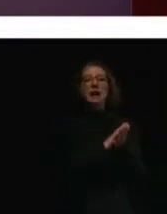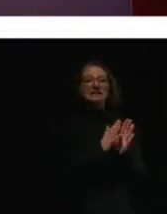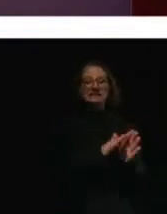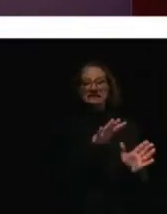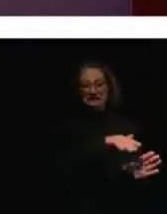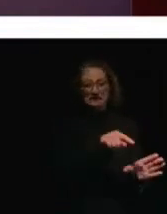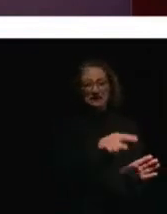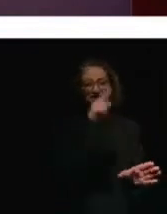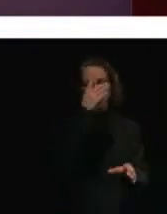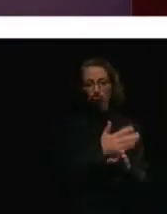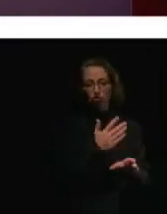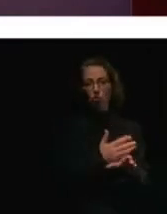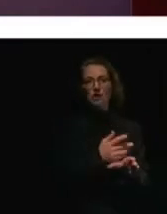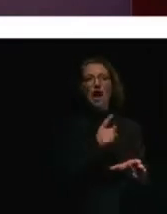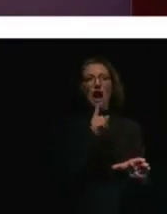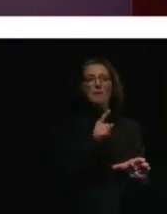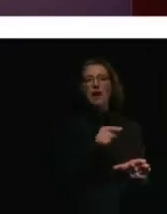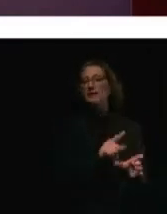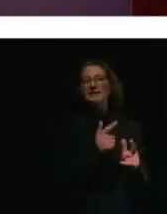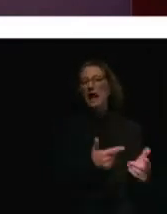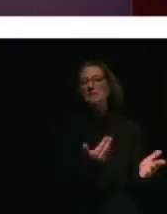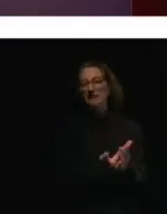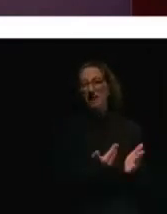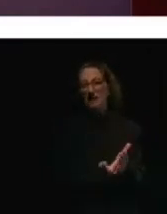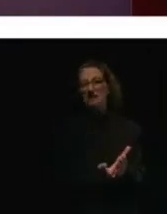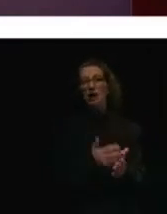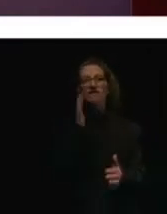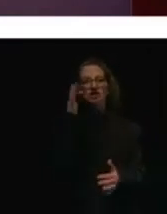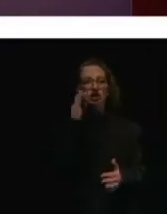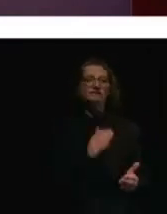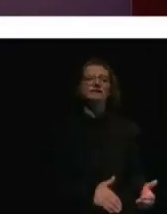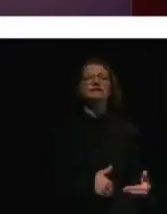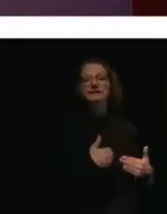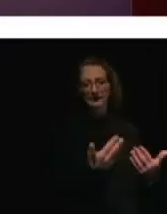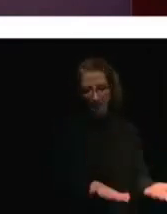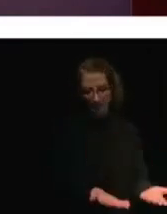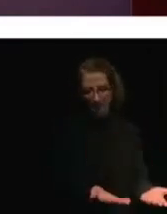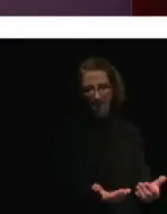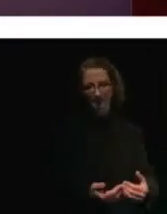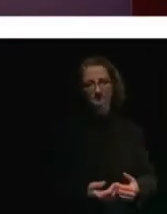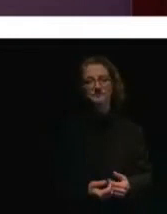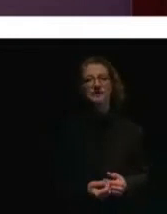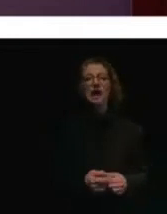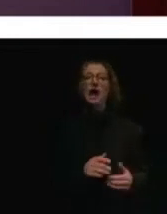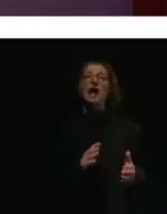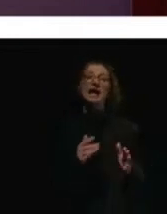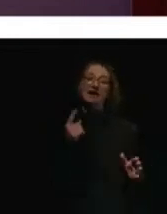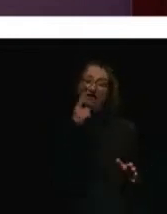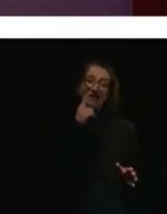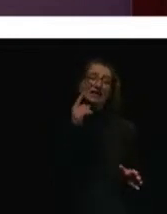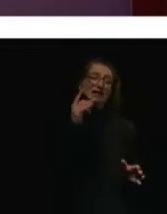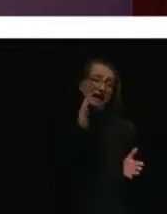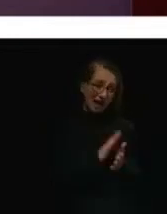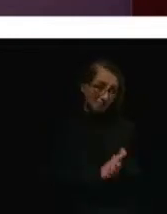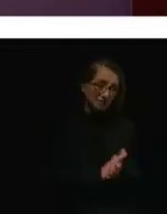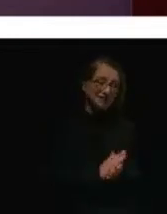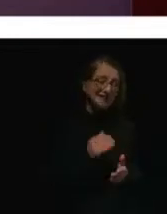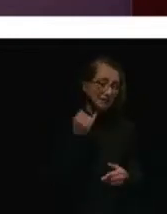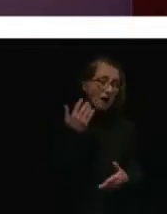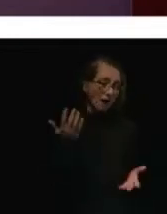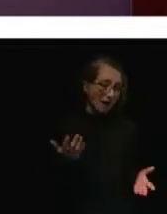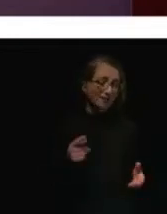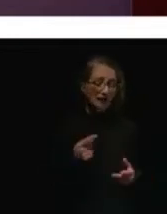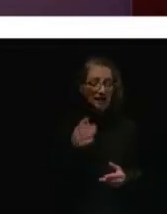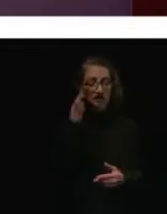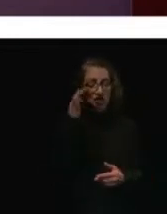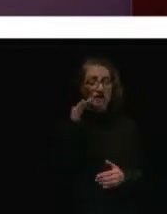And then when that comes in, the people who do the practical work say, yes, we knew that already. But ideally, academia also has a learning and